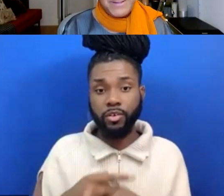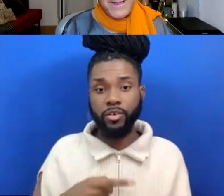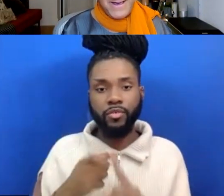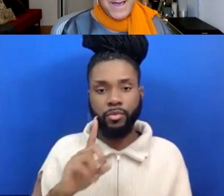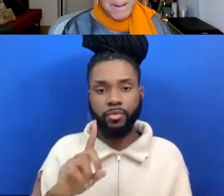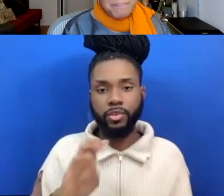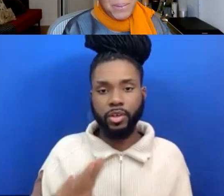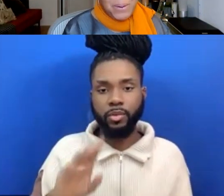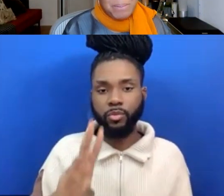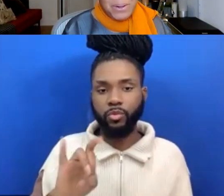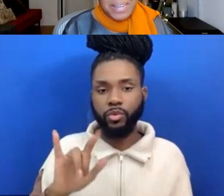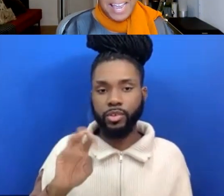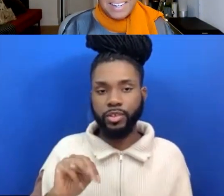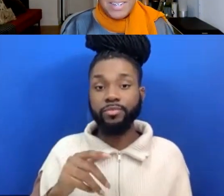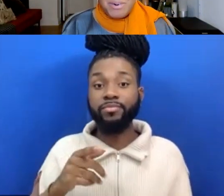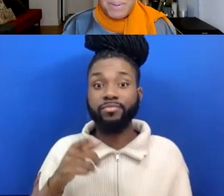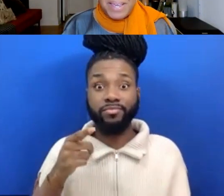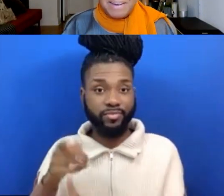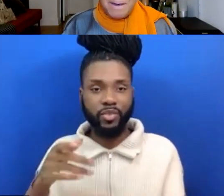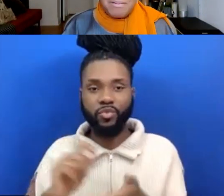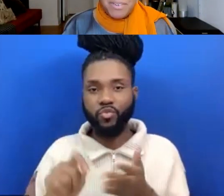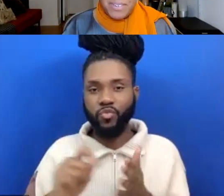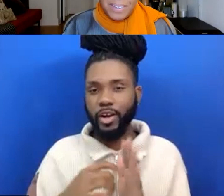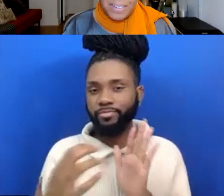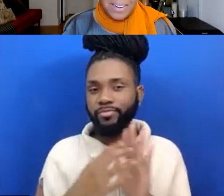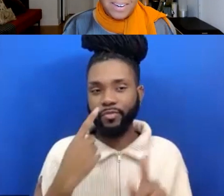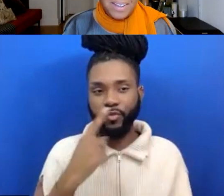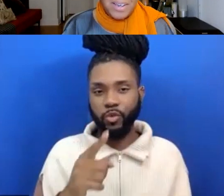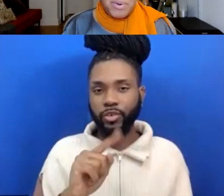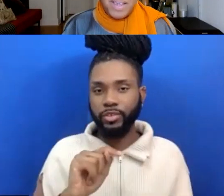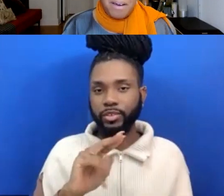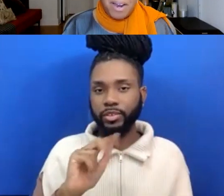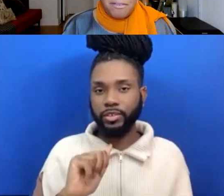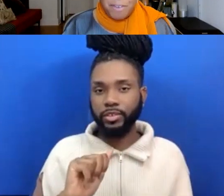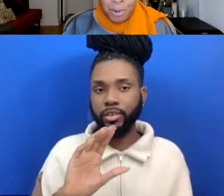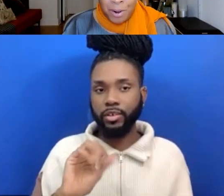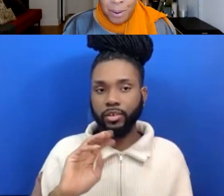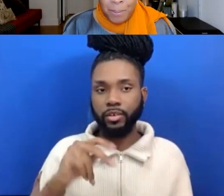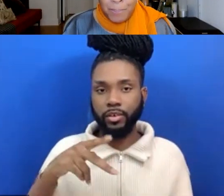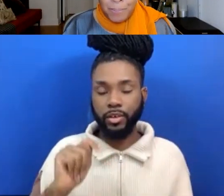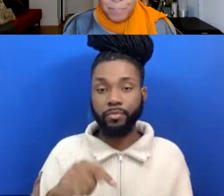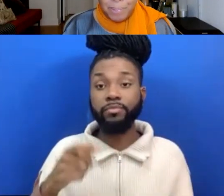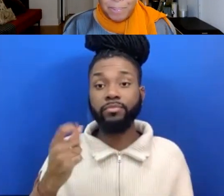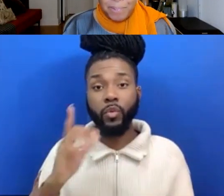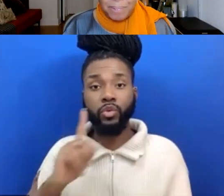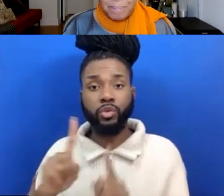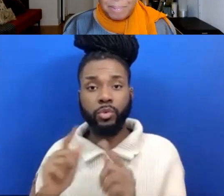Campt on the book. And she will be in conversation with Eric Foner.